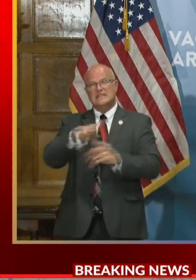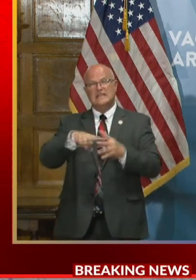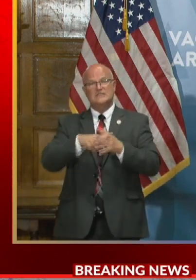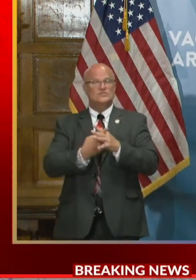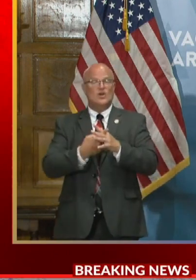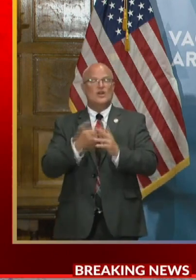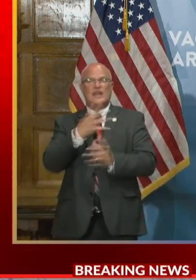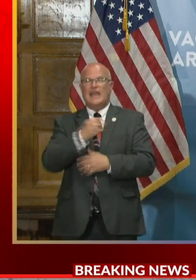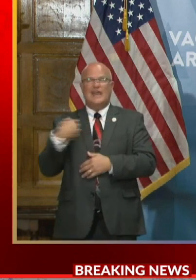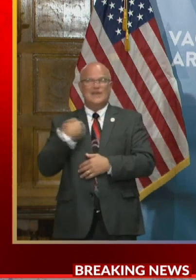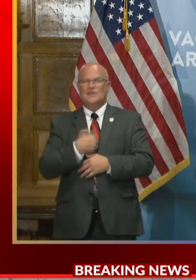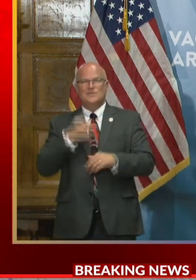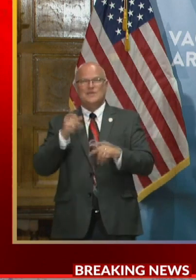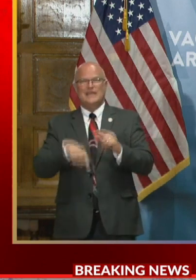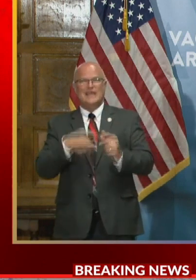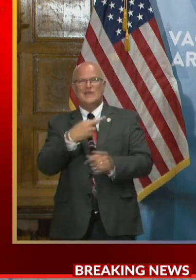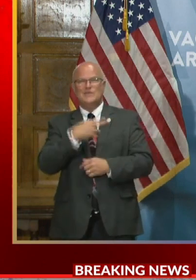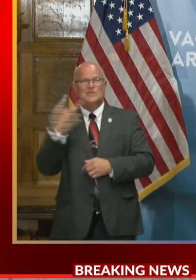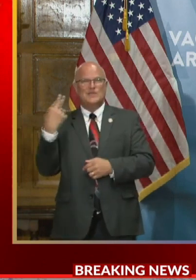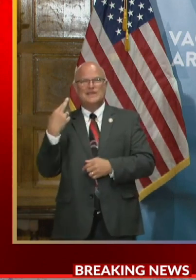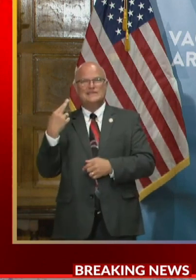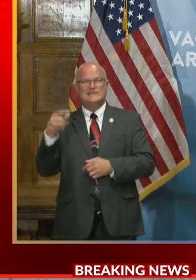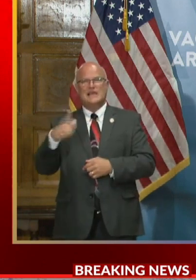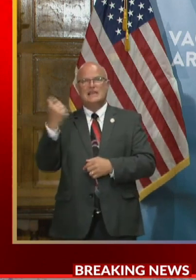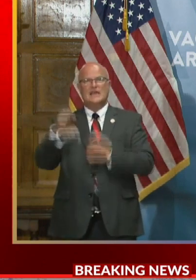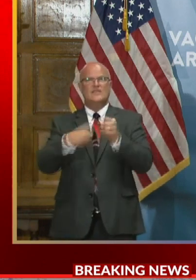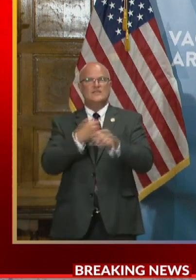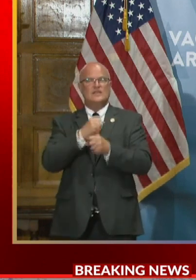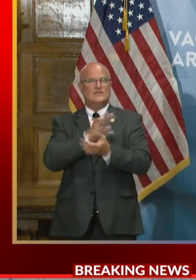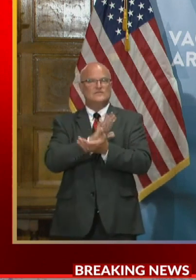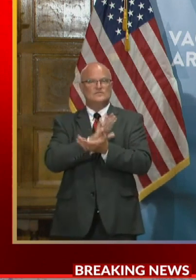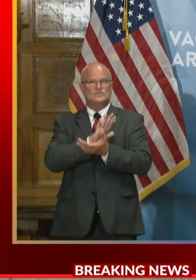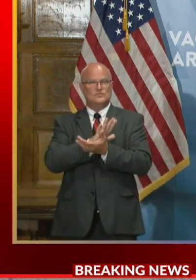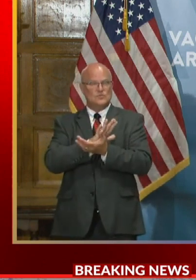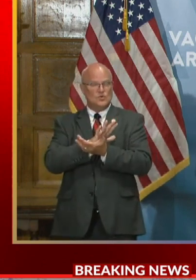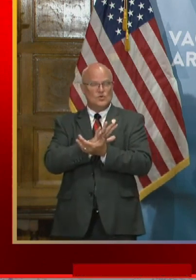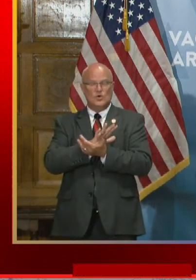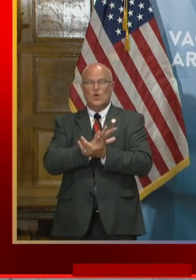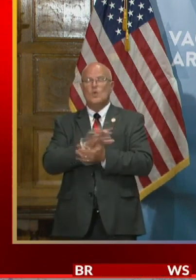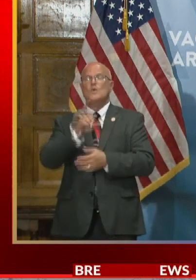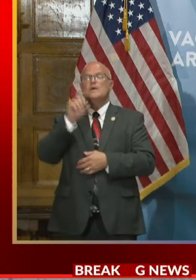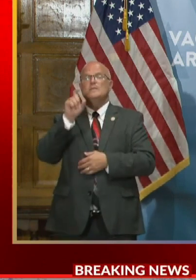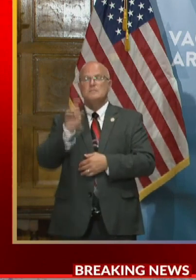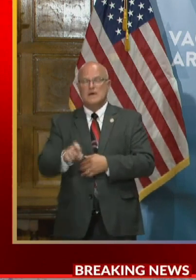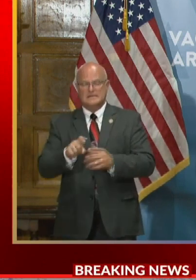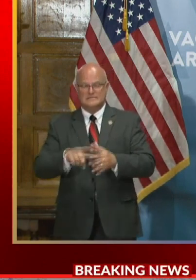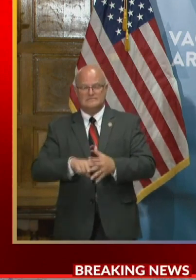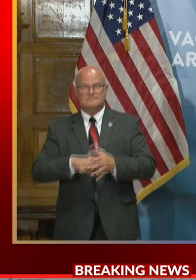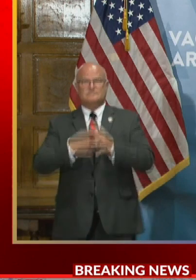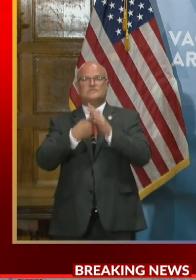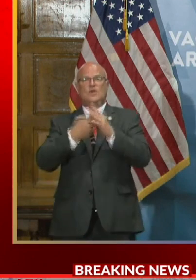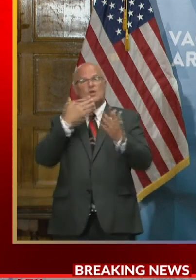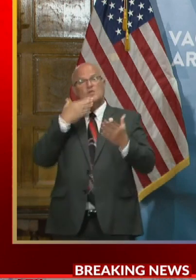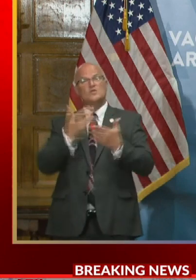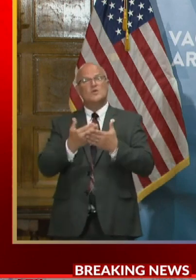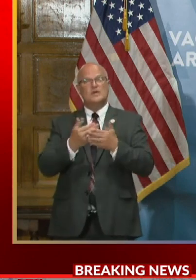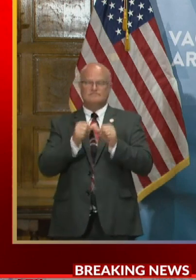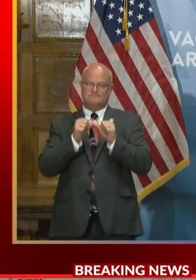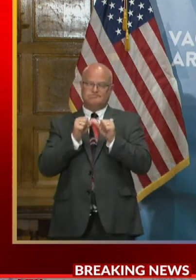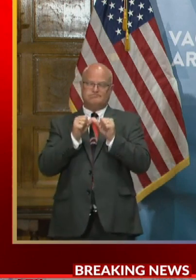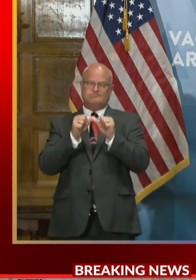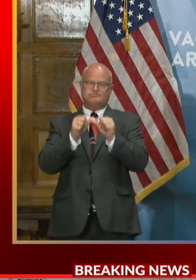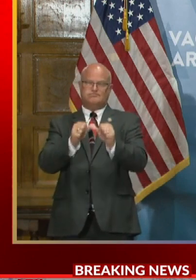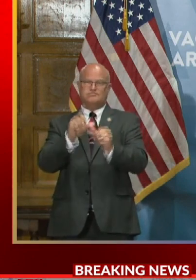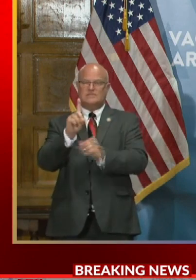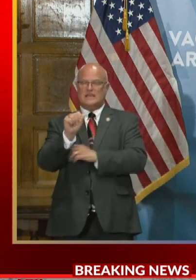cannot risk another year of school. We have to get off to a good start. We want to stick with